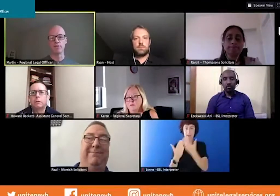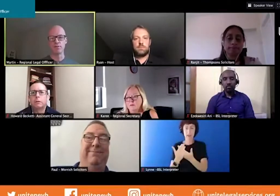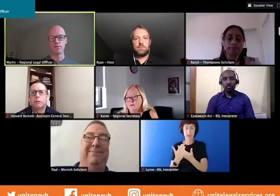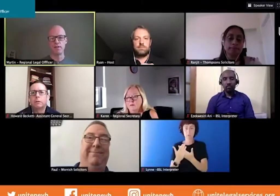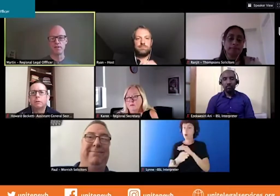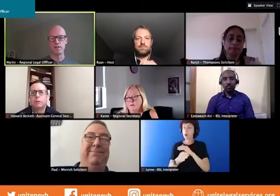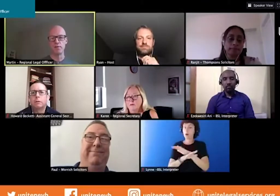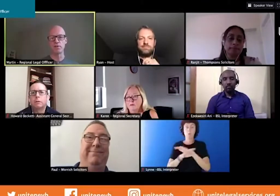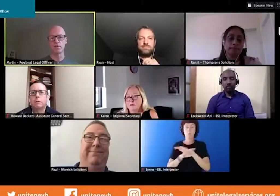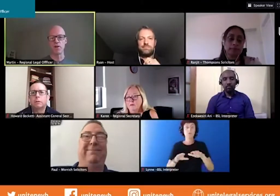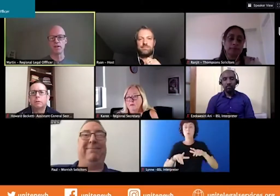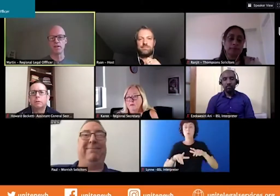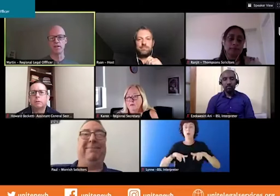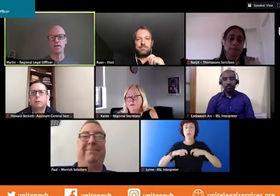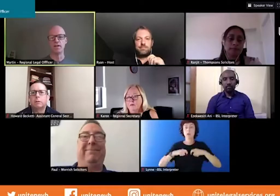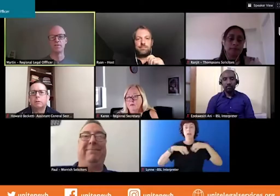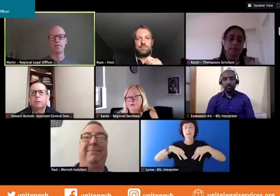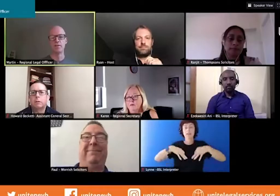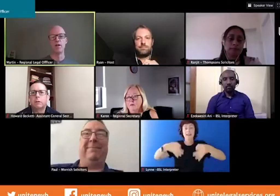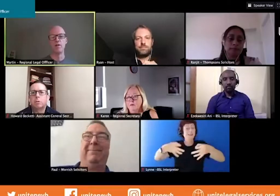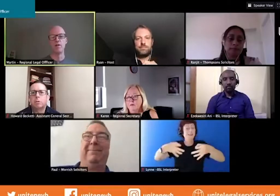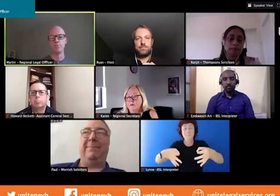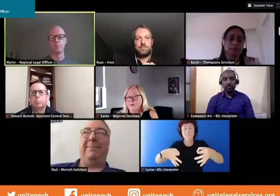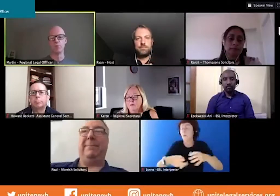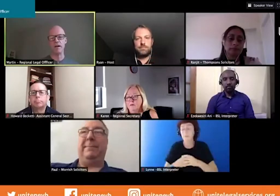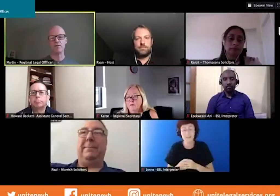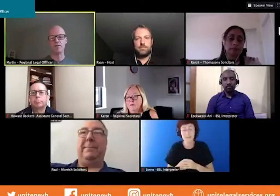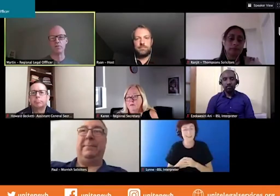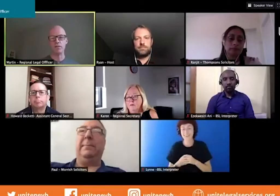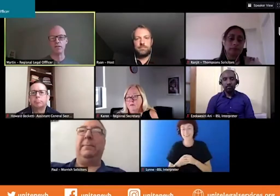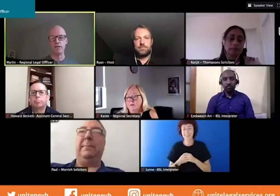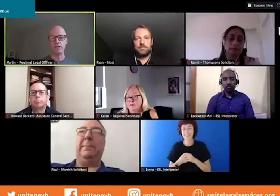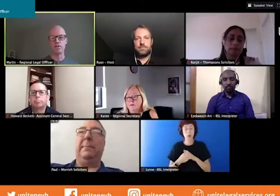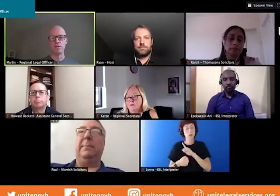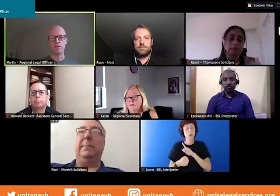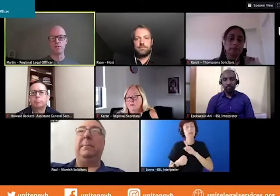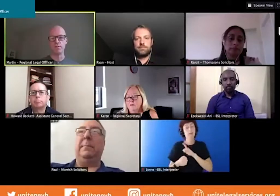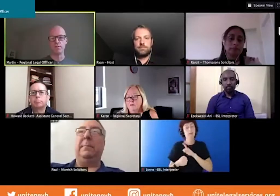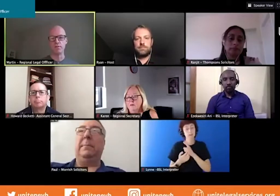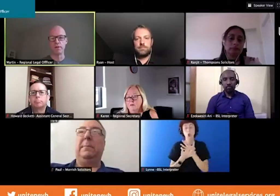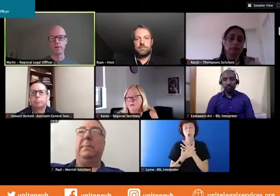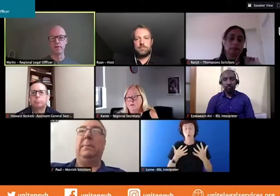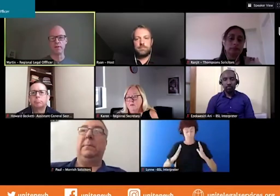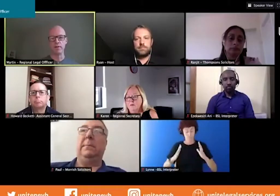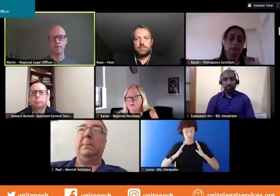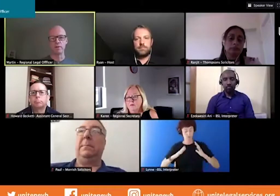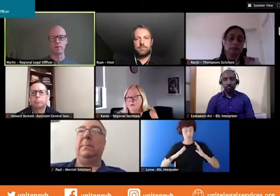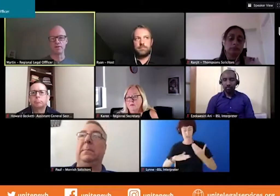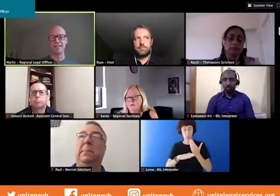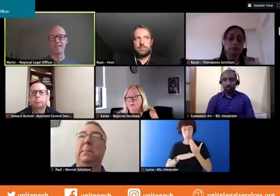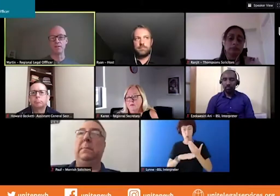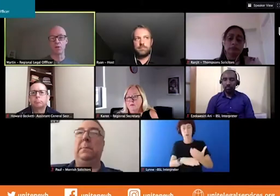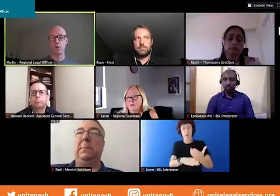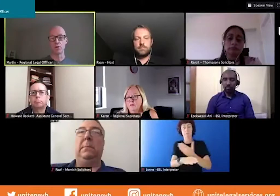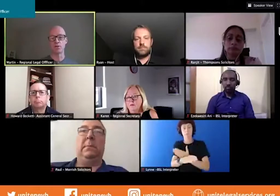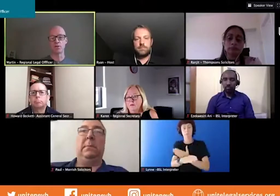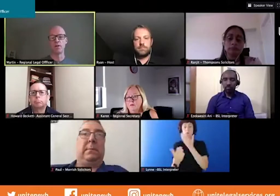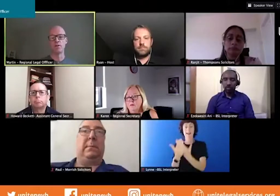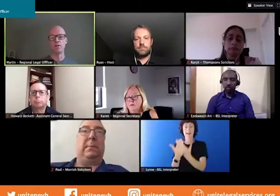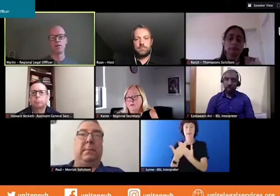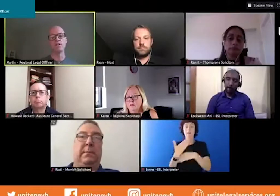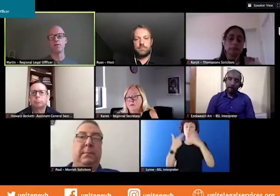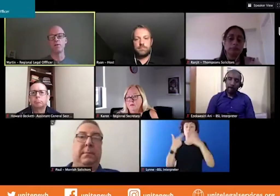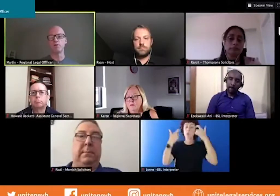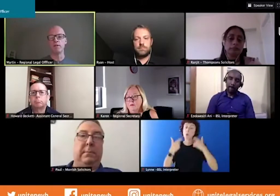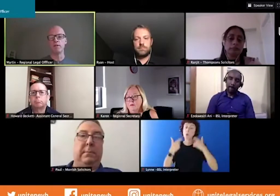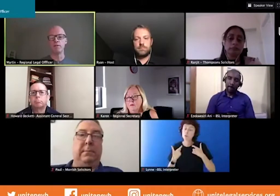starting it. There's a lot of preparatory work that needs to be done before ever a claim can be presented in the courts. So yes, you've got 3 years,